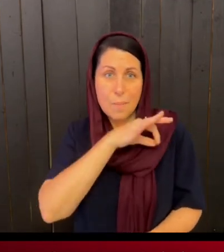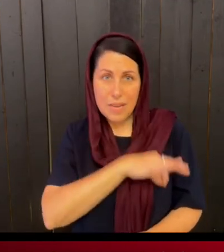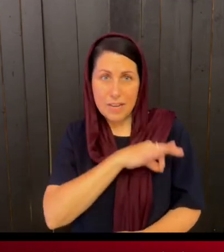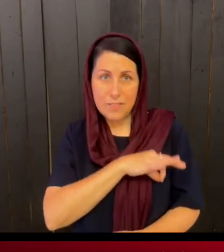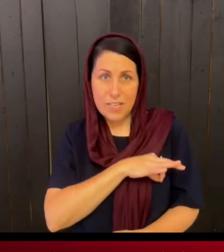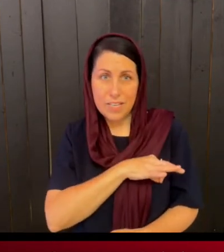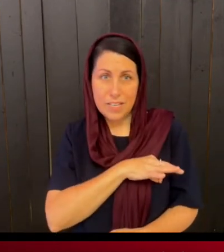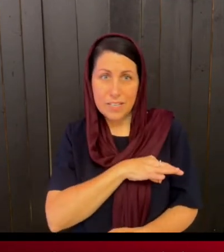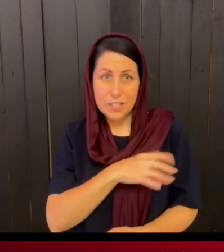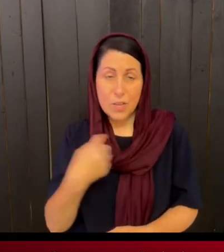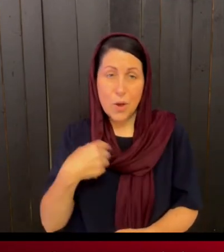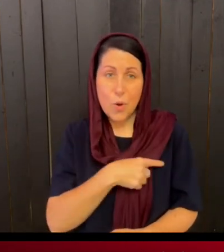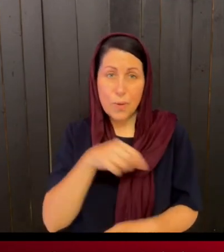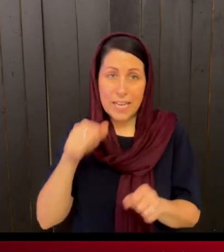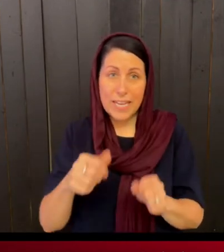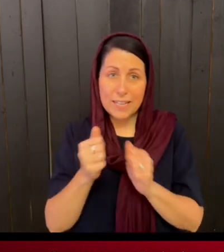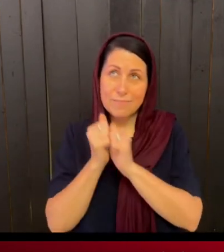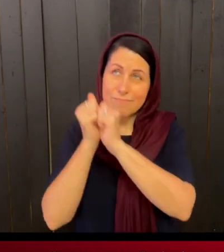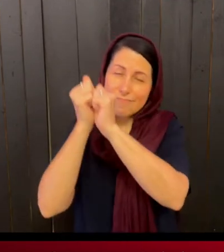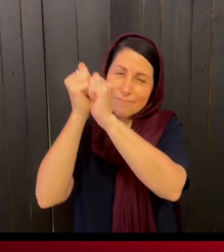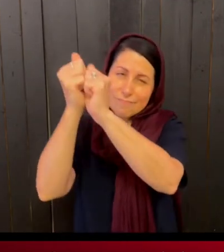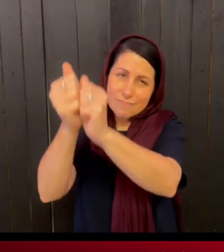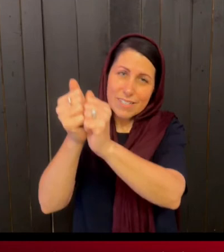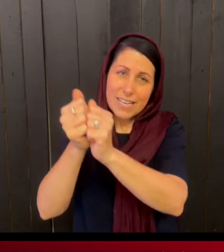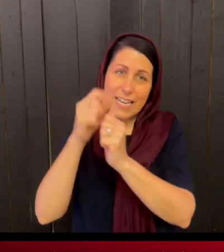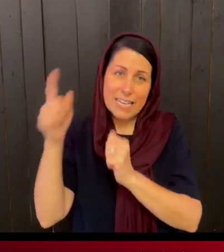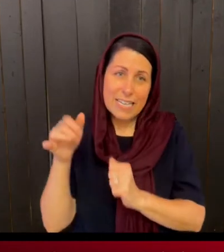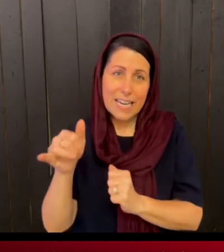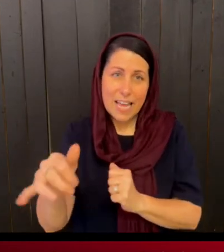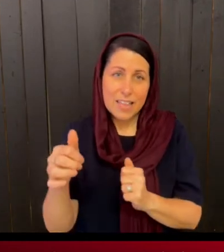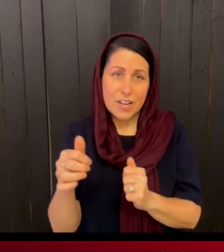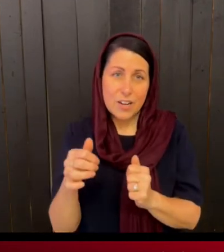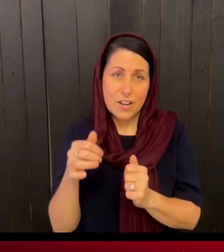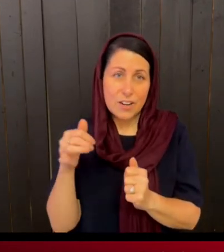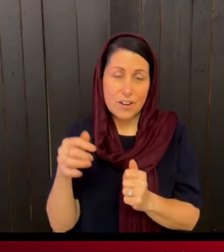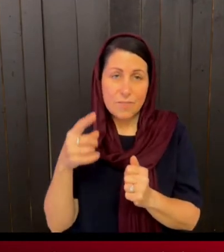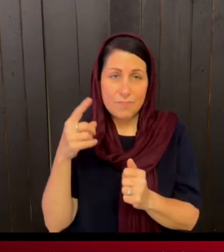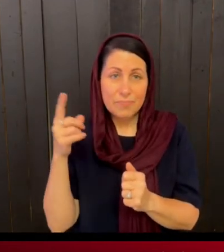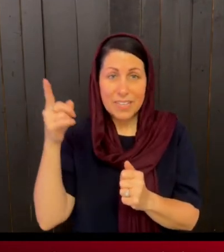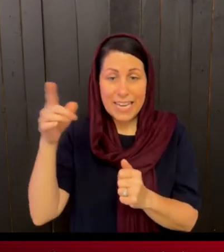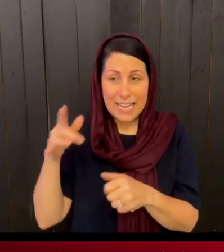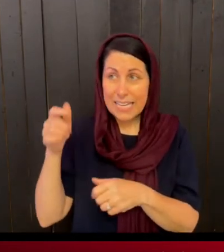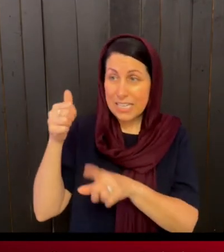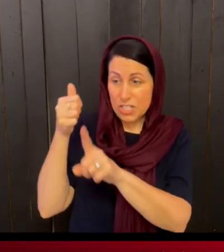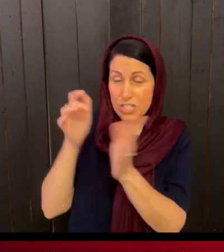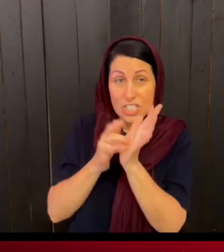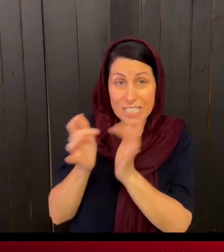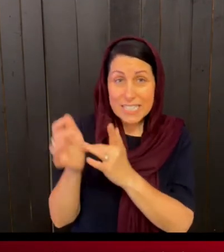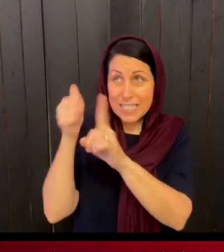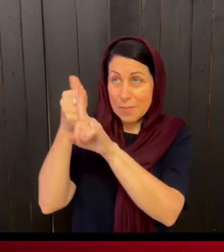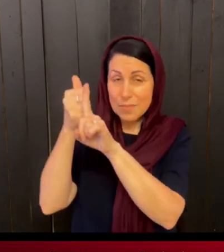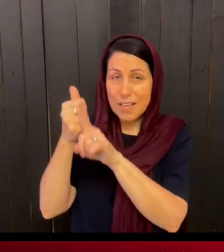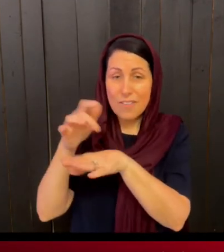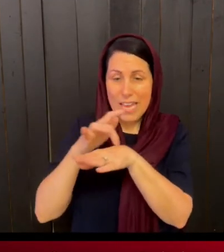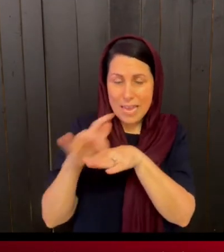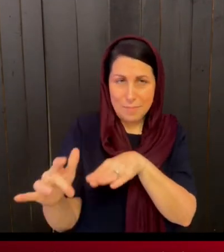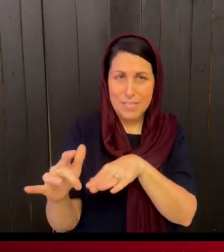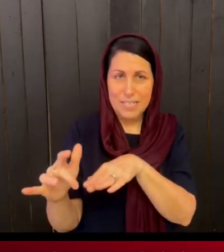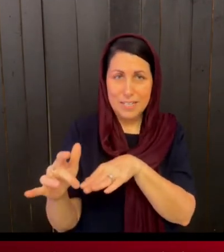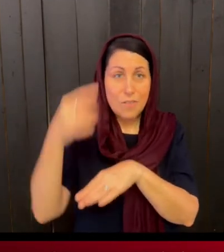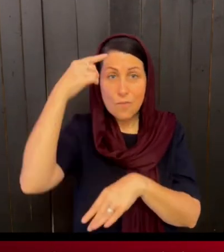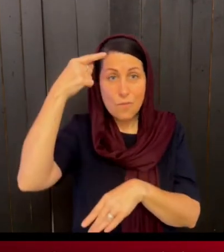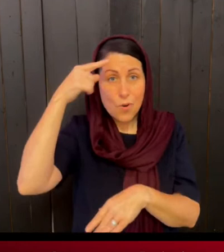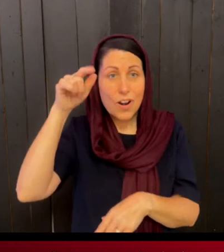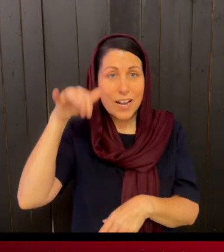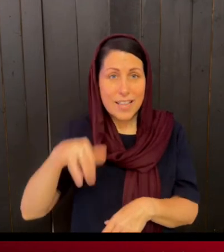with him. Total selflessness from Jesus. He emptied himself for that reason. And again, that, I